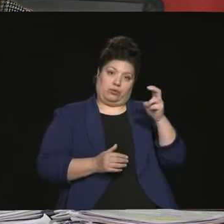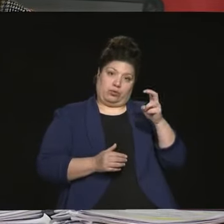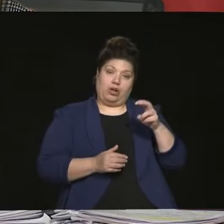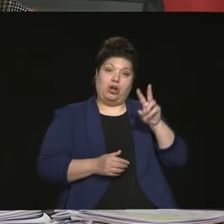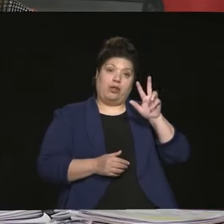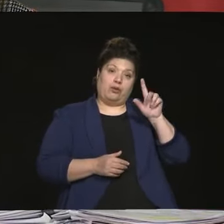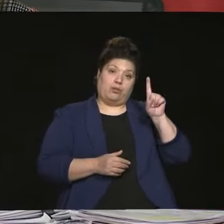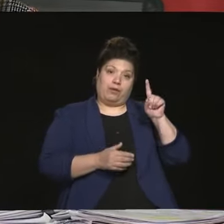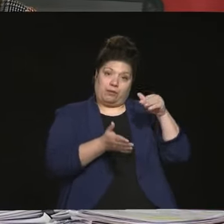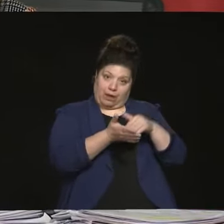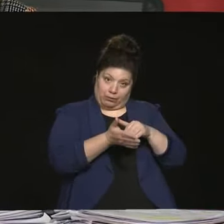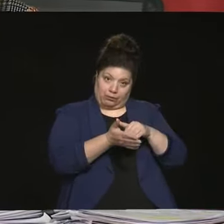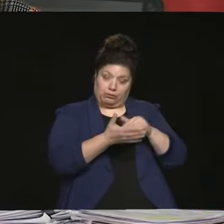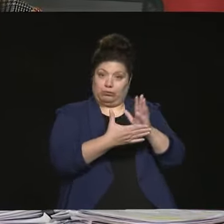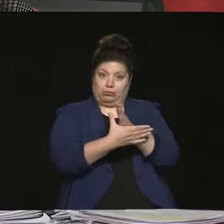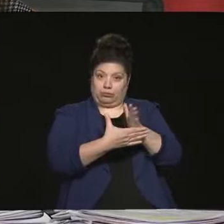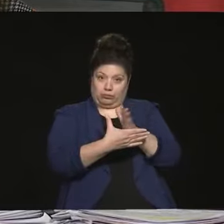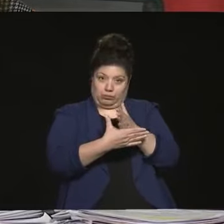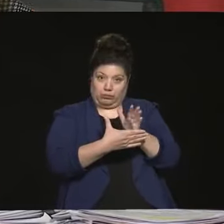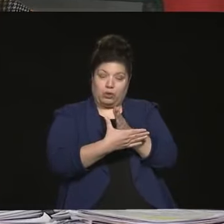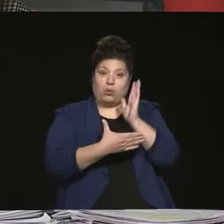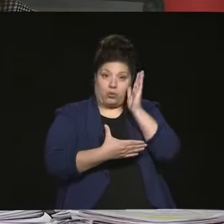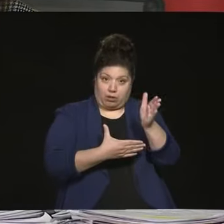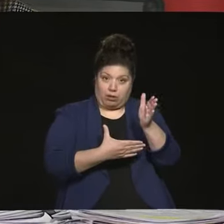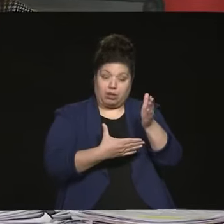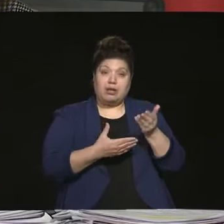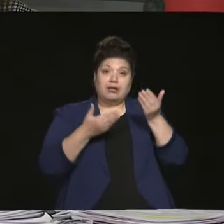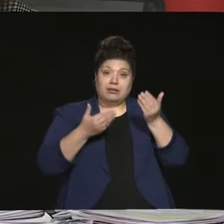now currently tracking in that